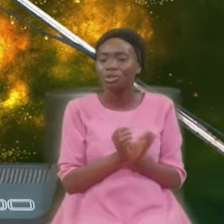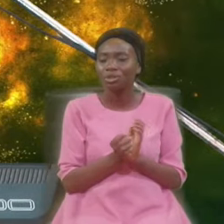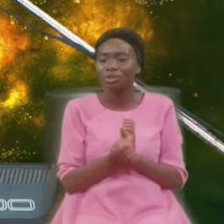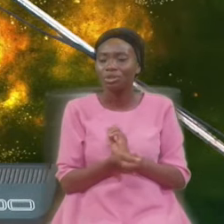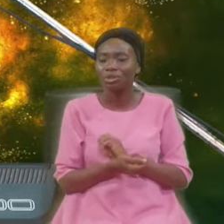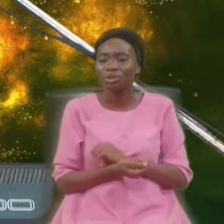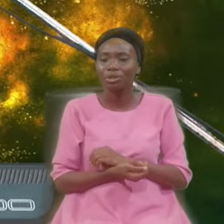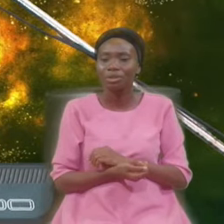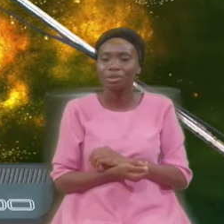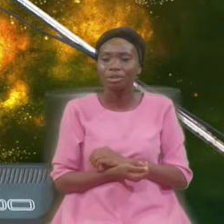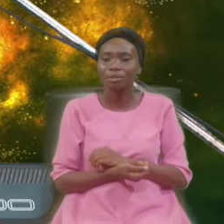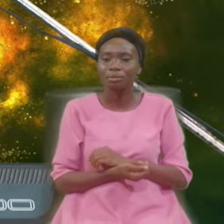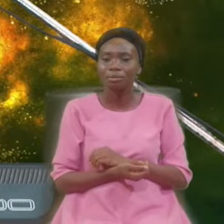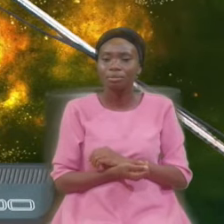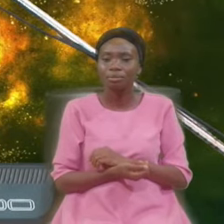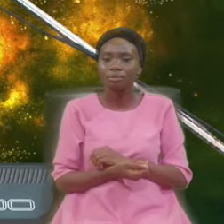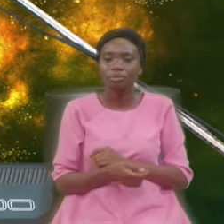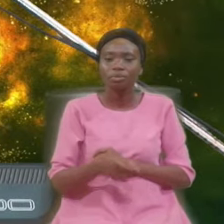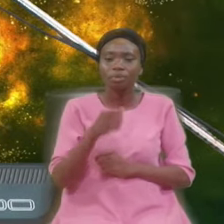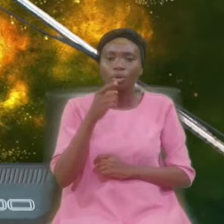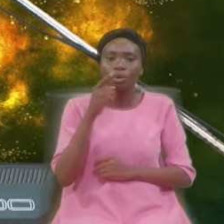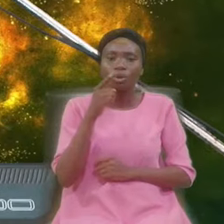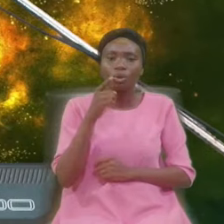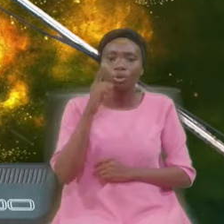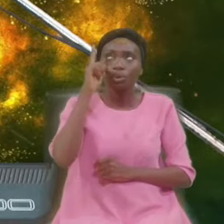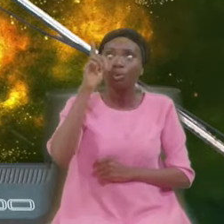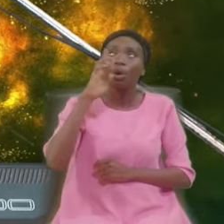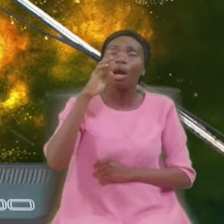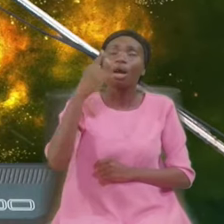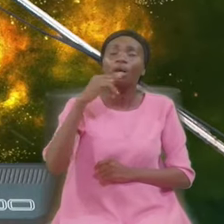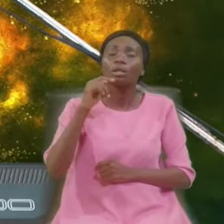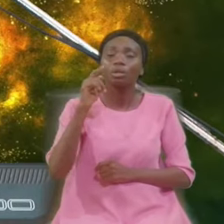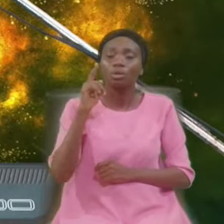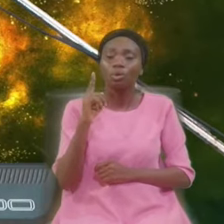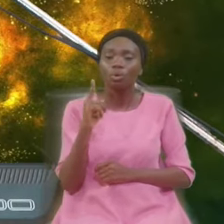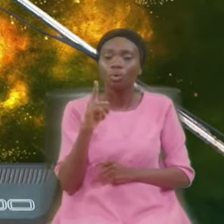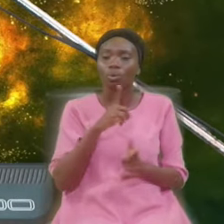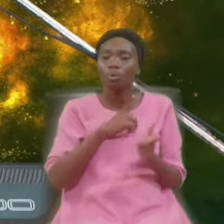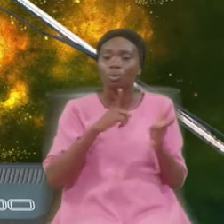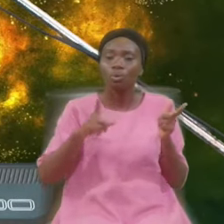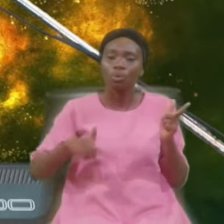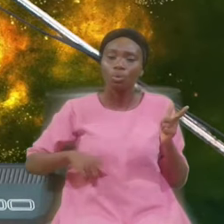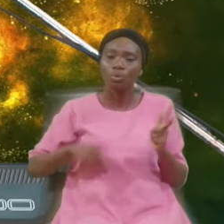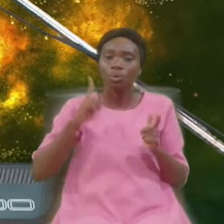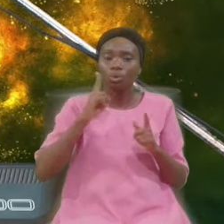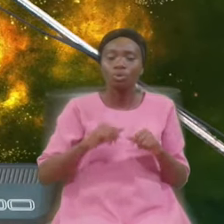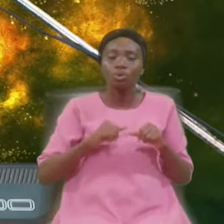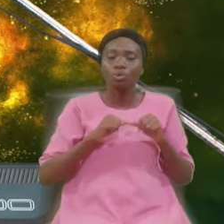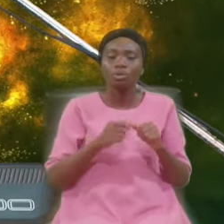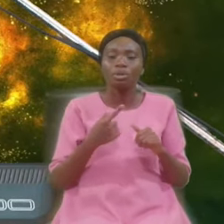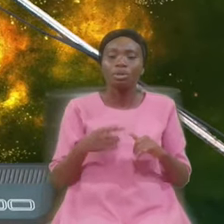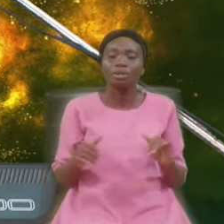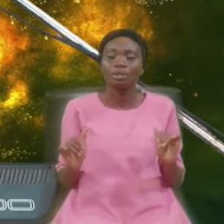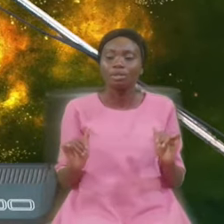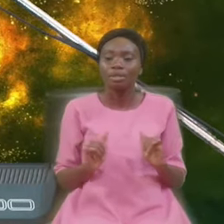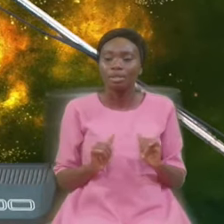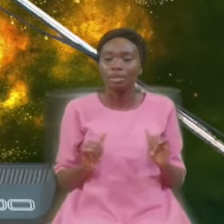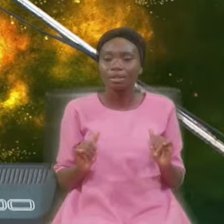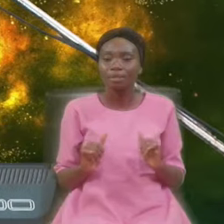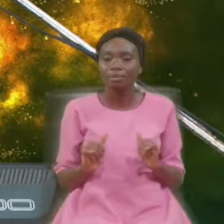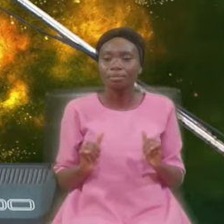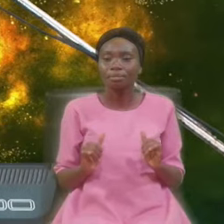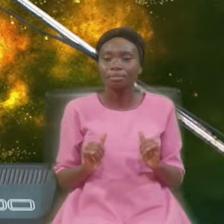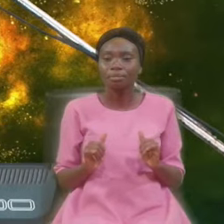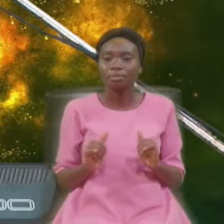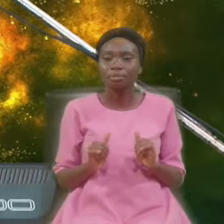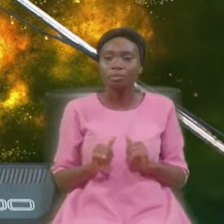change. You are the Lord. You remain the same.